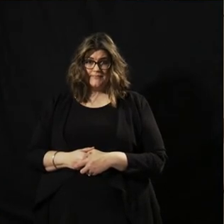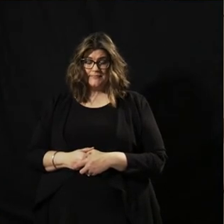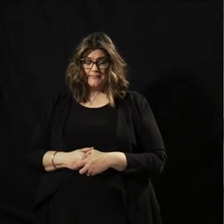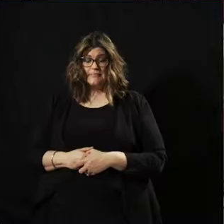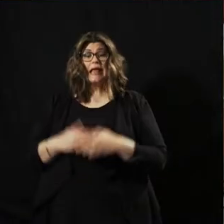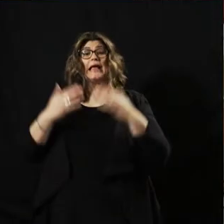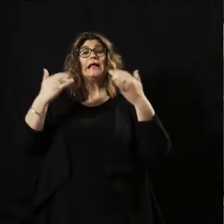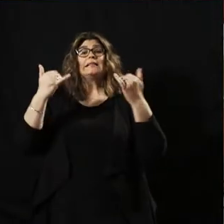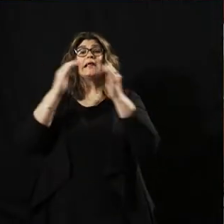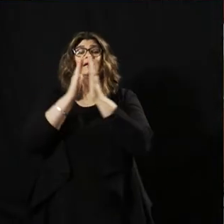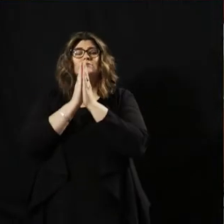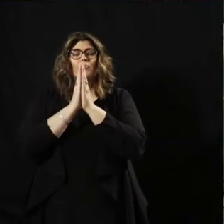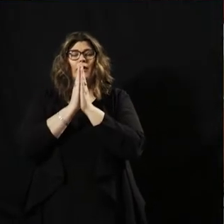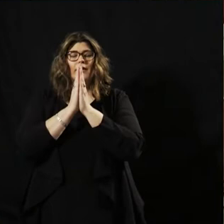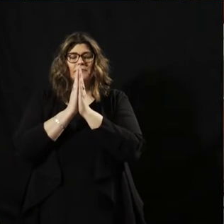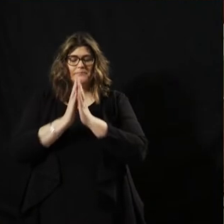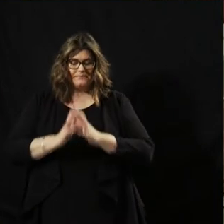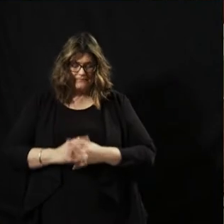Let us pray.